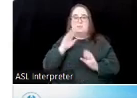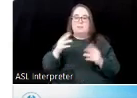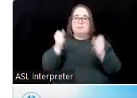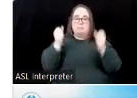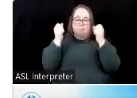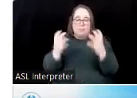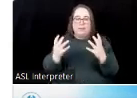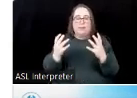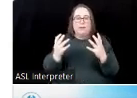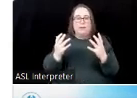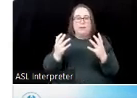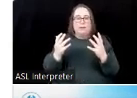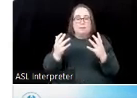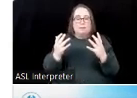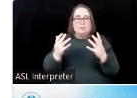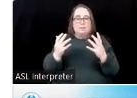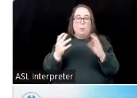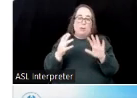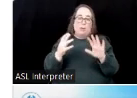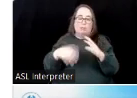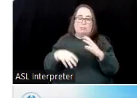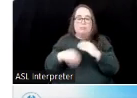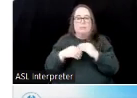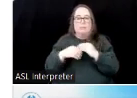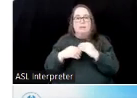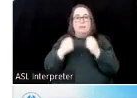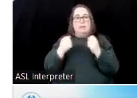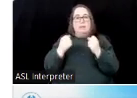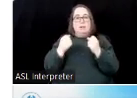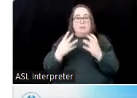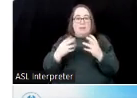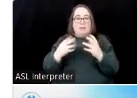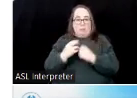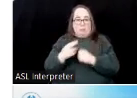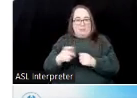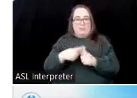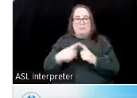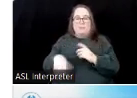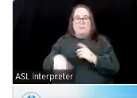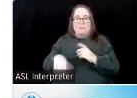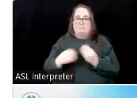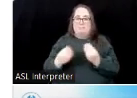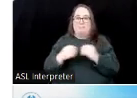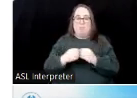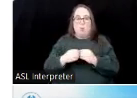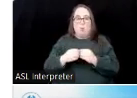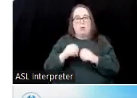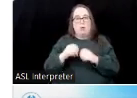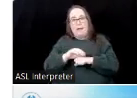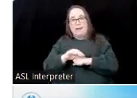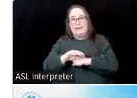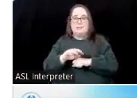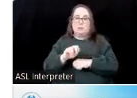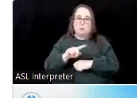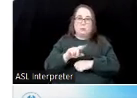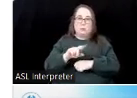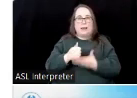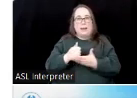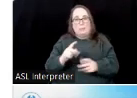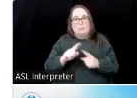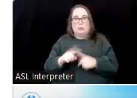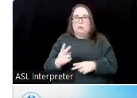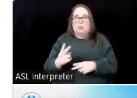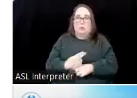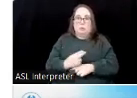of, in addition to providing more resources, we've also been providing additional guidance and tools that can help communities to use vouchers. I